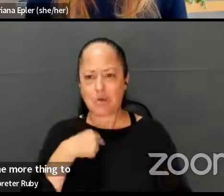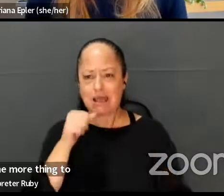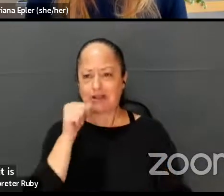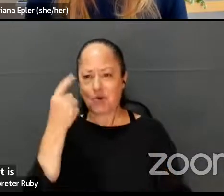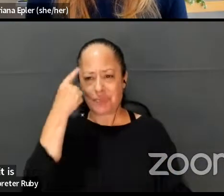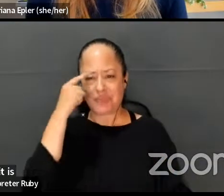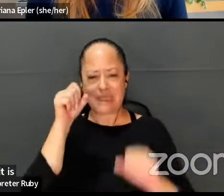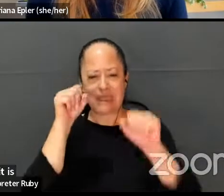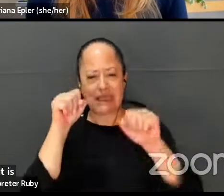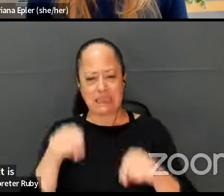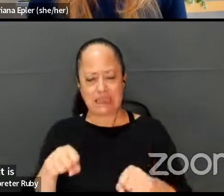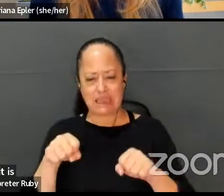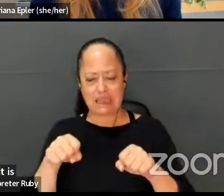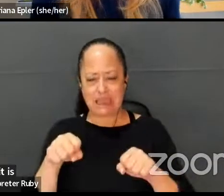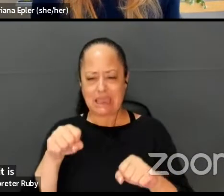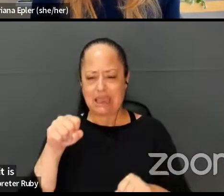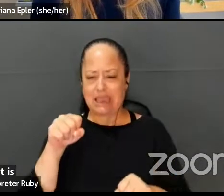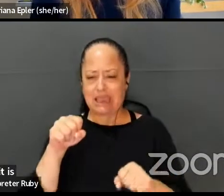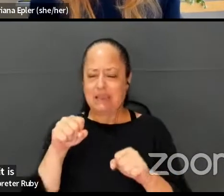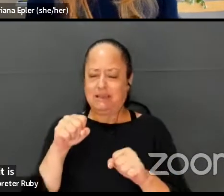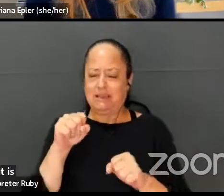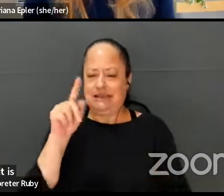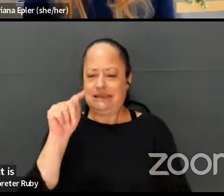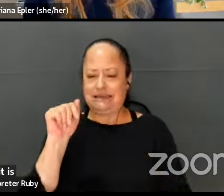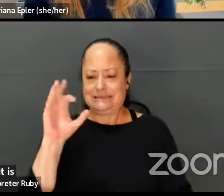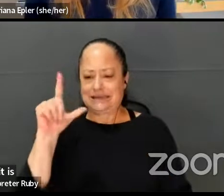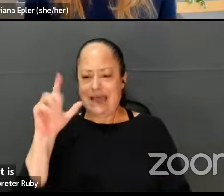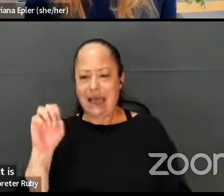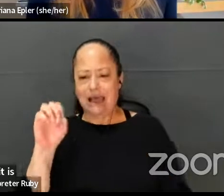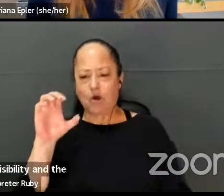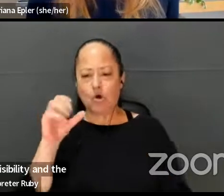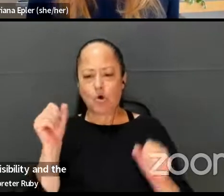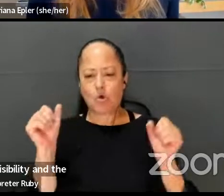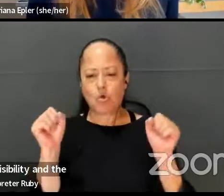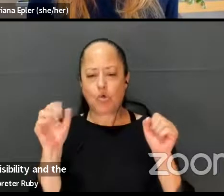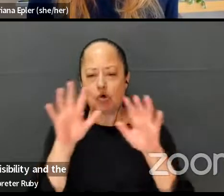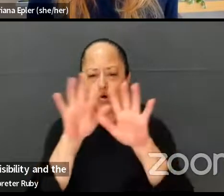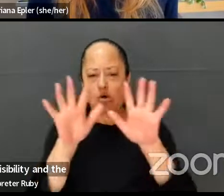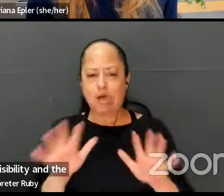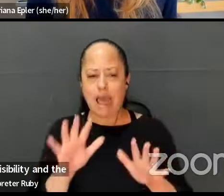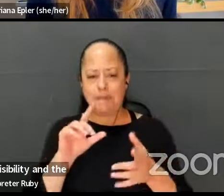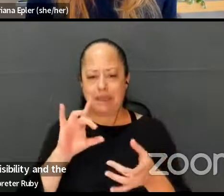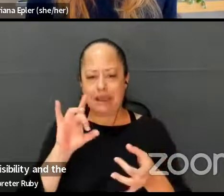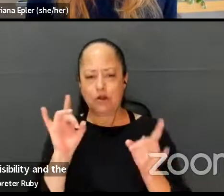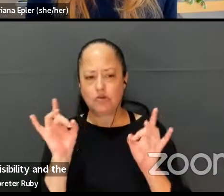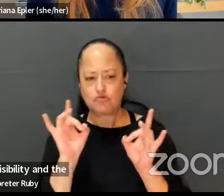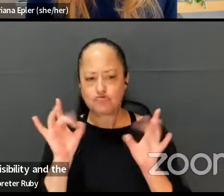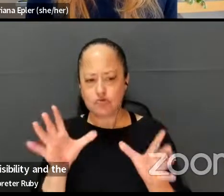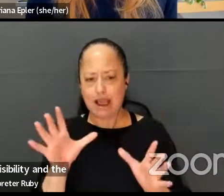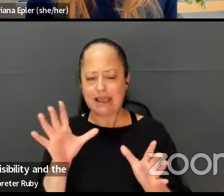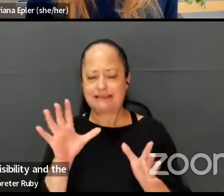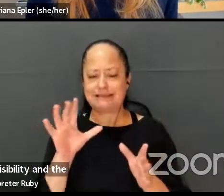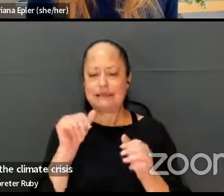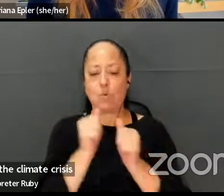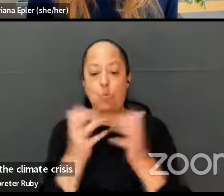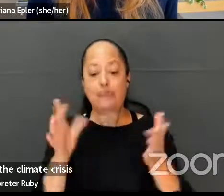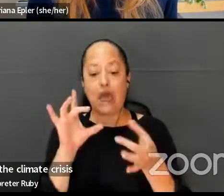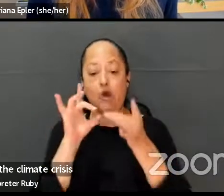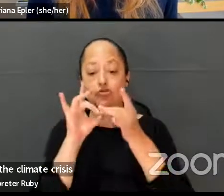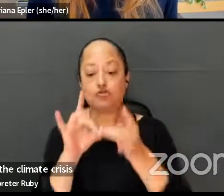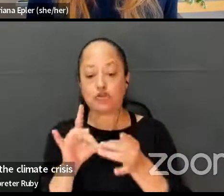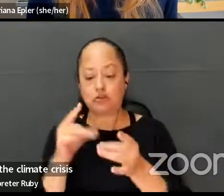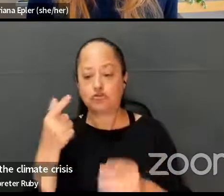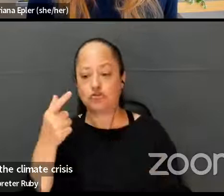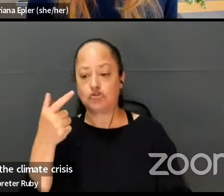can tackle the climate crisis without connecting it to gender inequality, without connecting it to